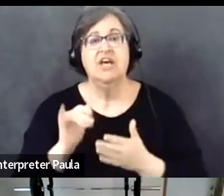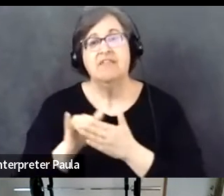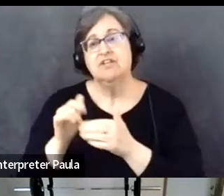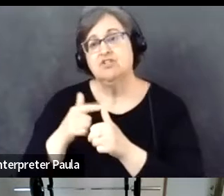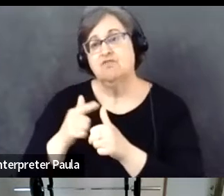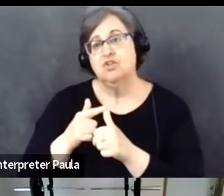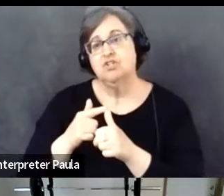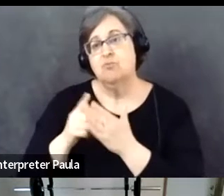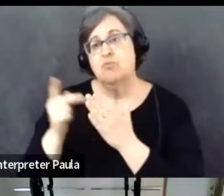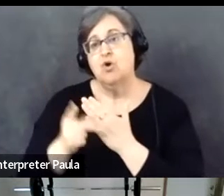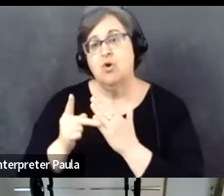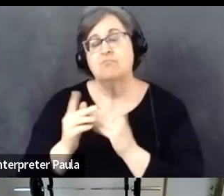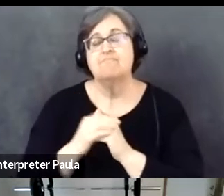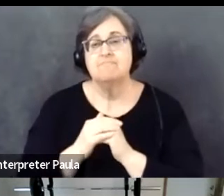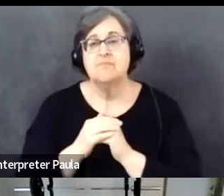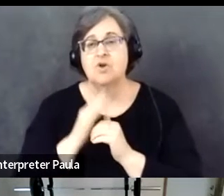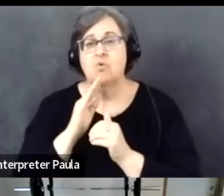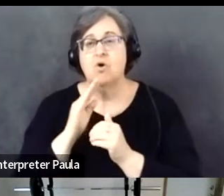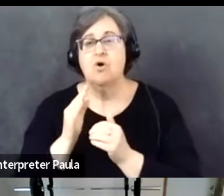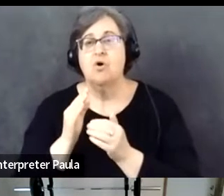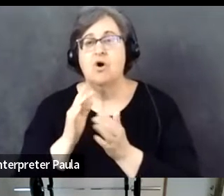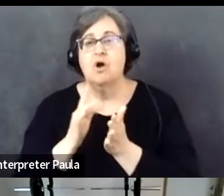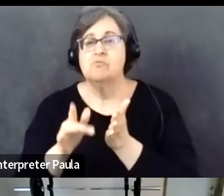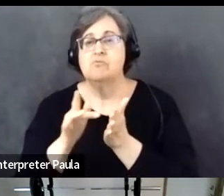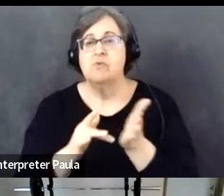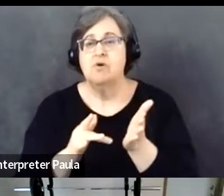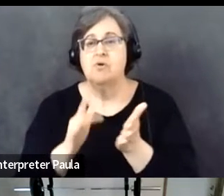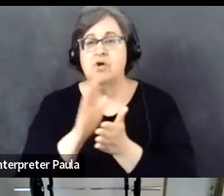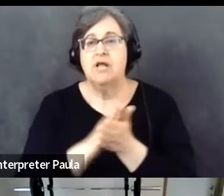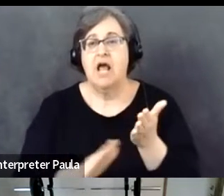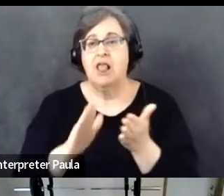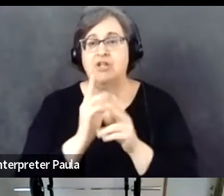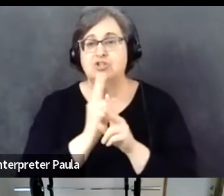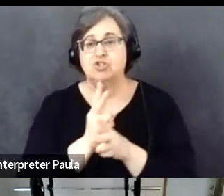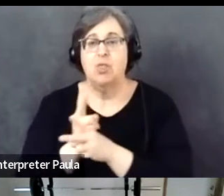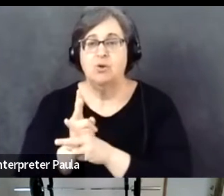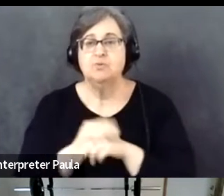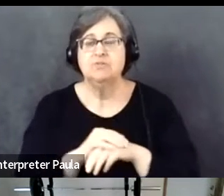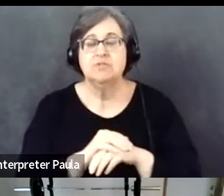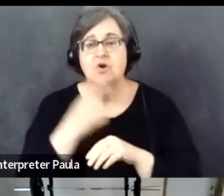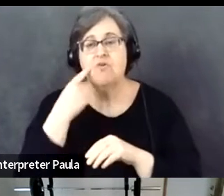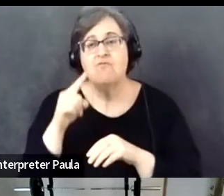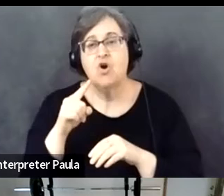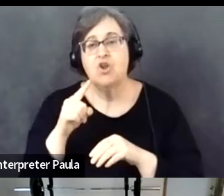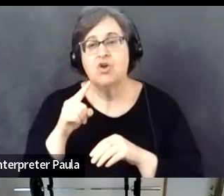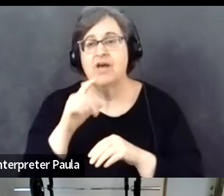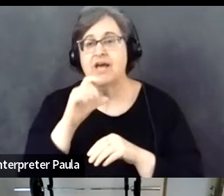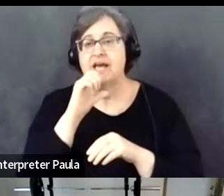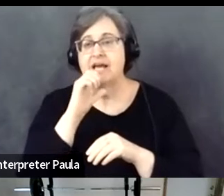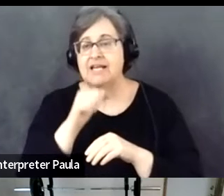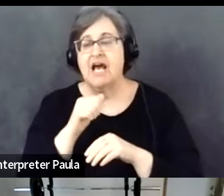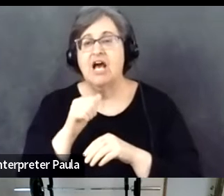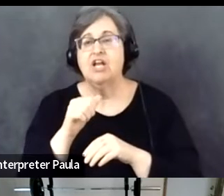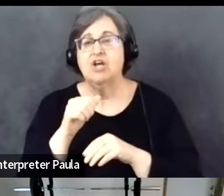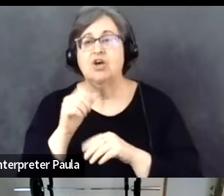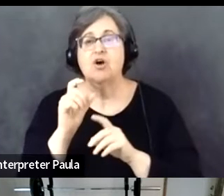program that provides repayment for their college loans for non-prescribing mental